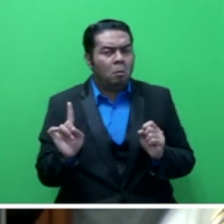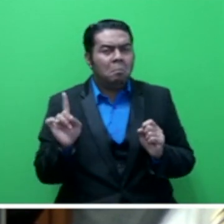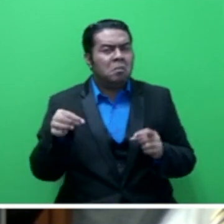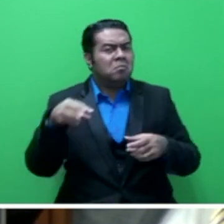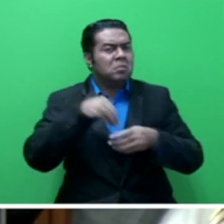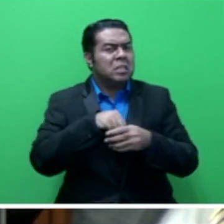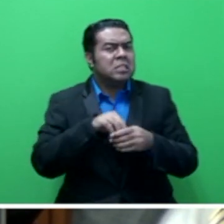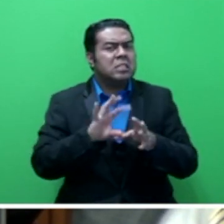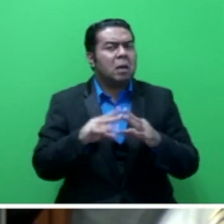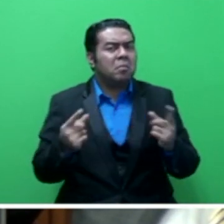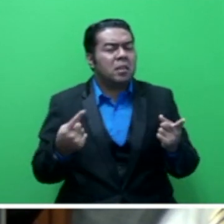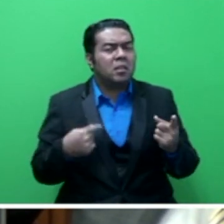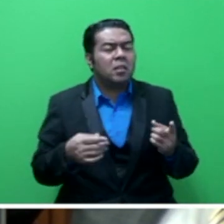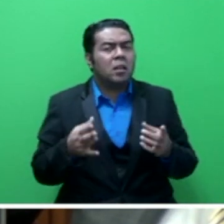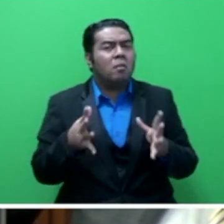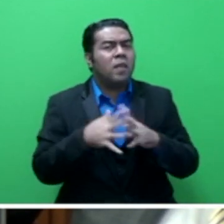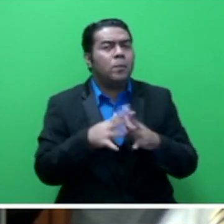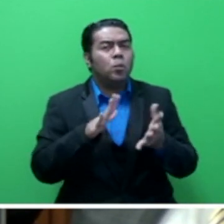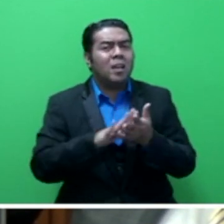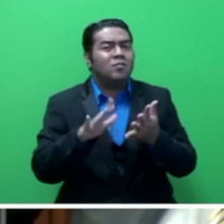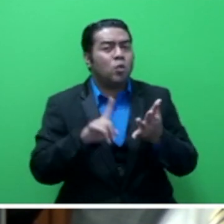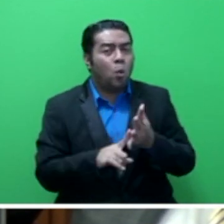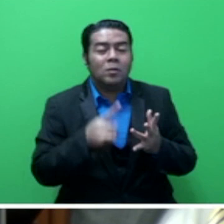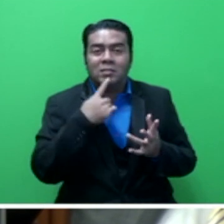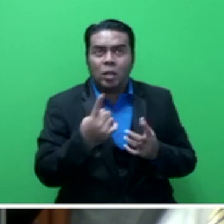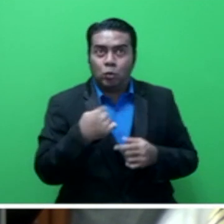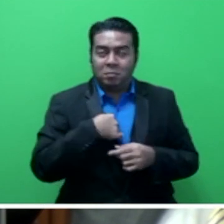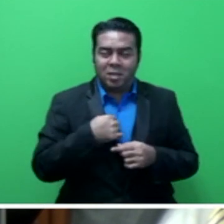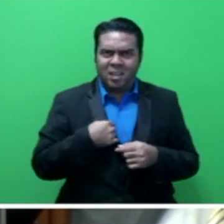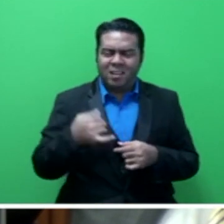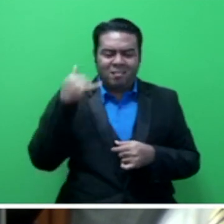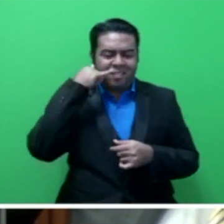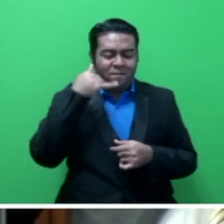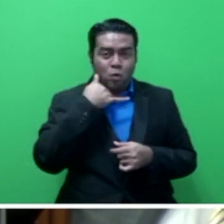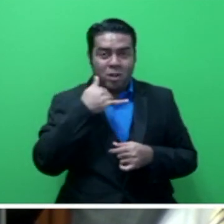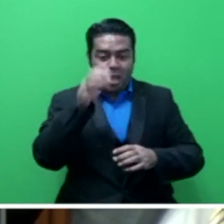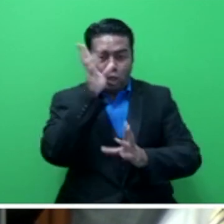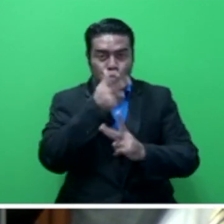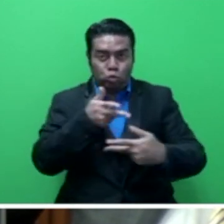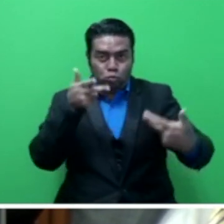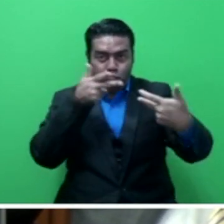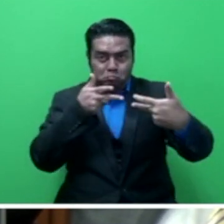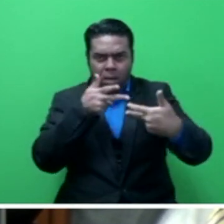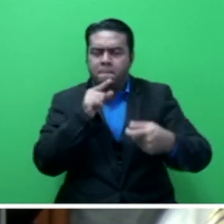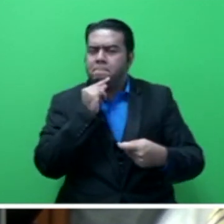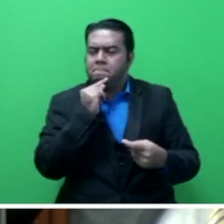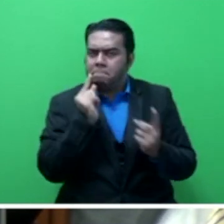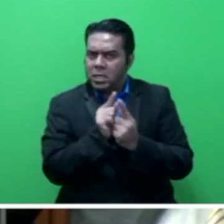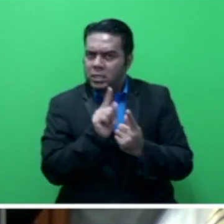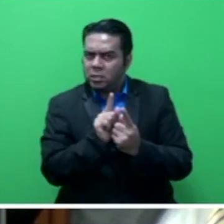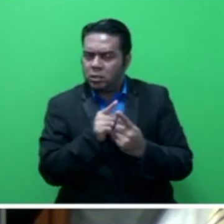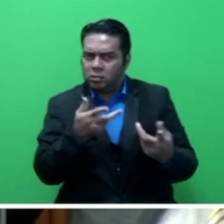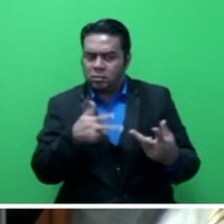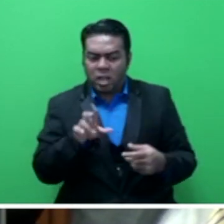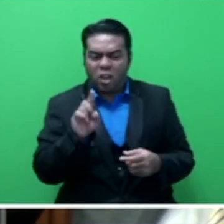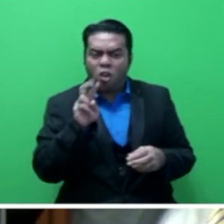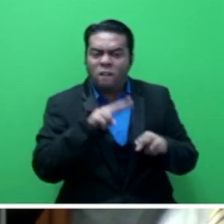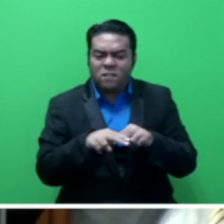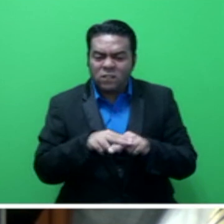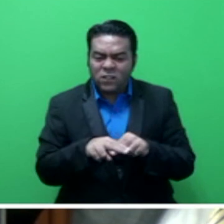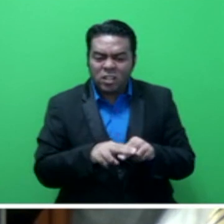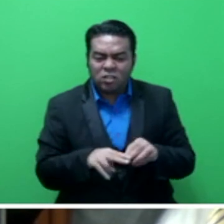something that the regional director of WHO said to me in a Zoom meeting. He said, Minister, your Fiji CDC